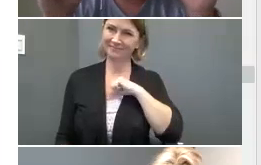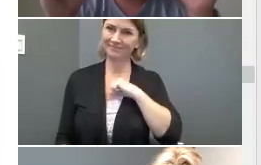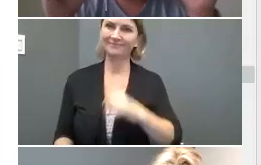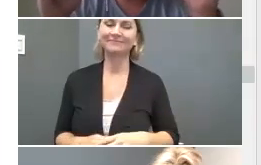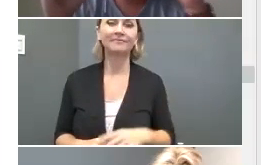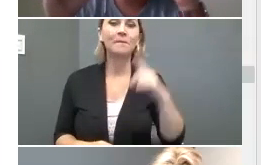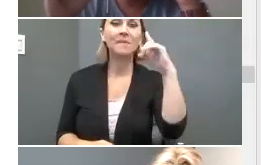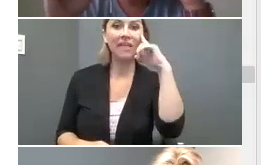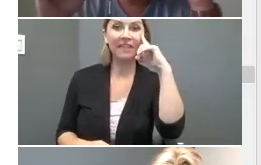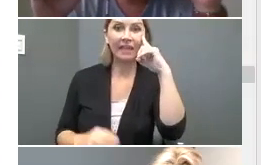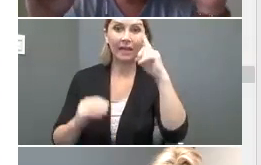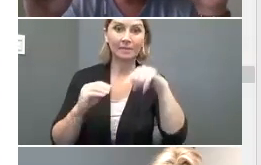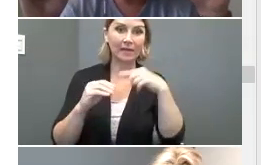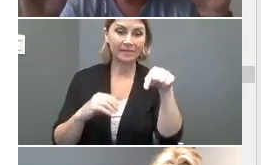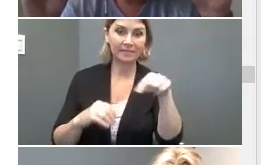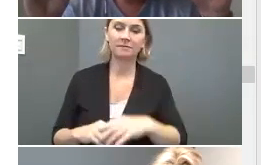Think about this.